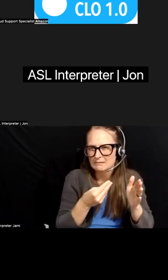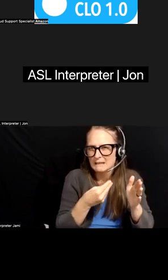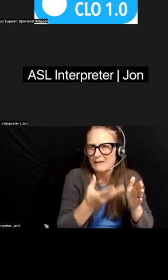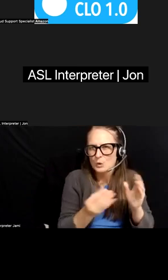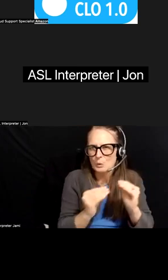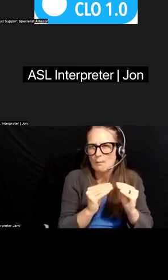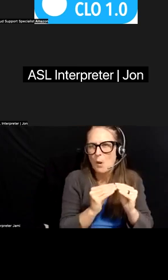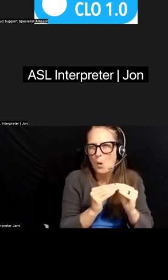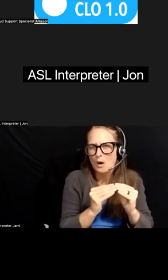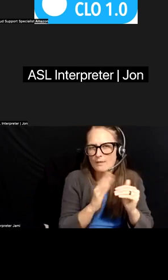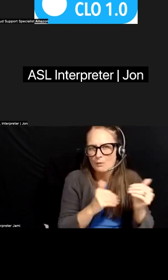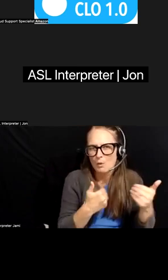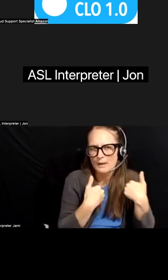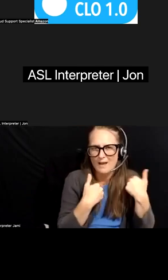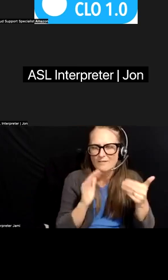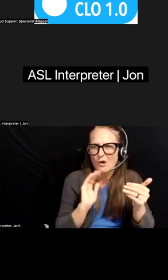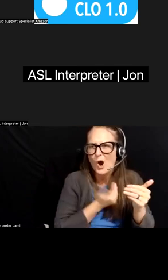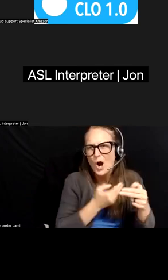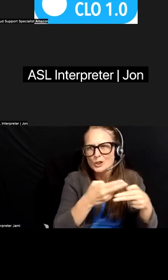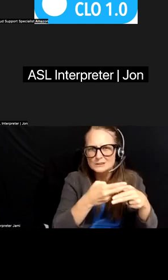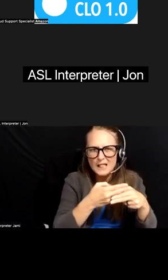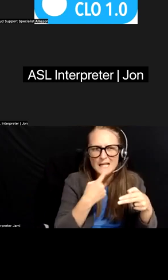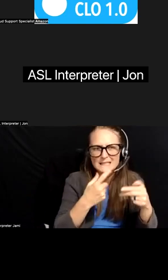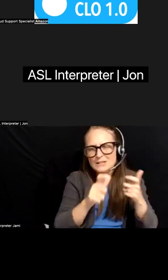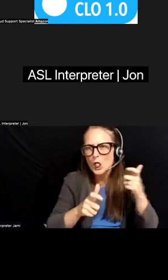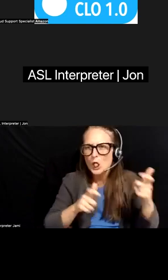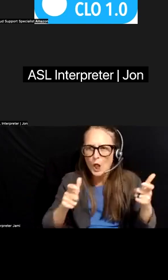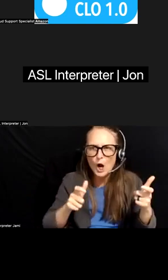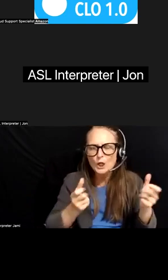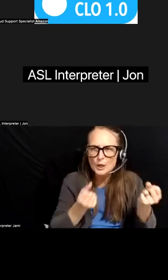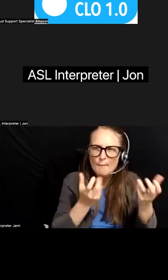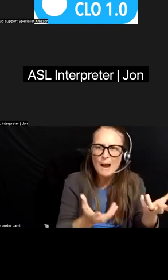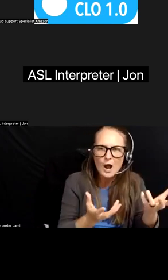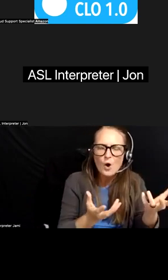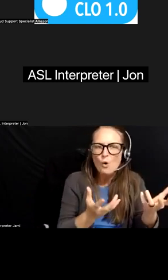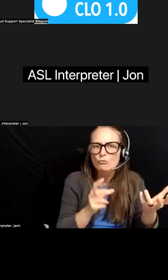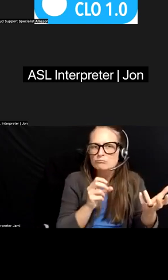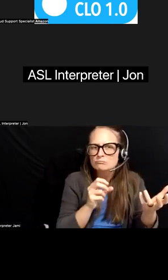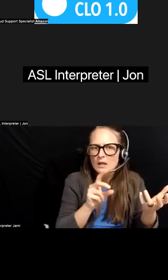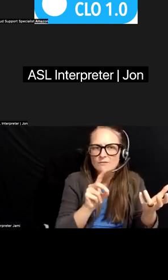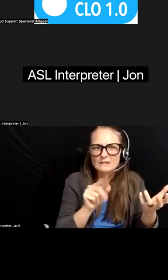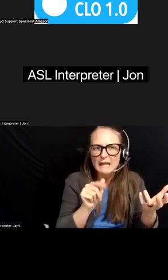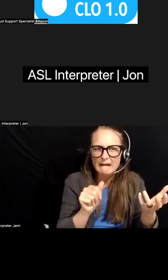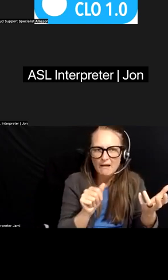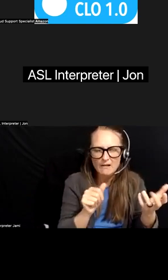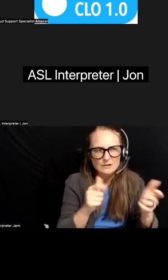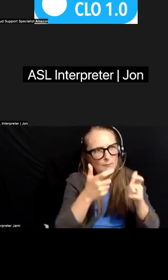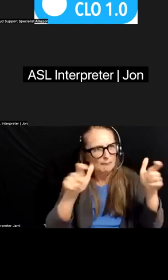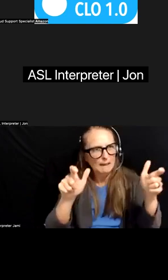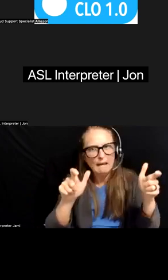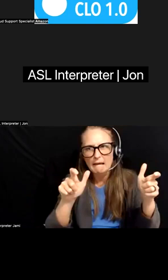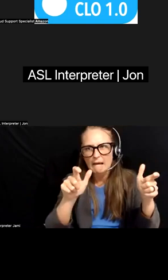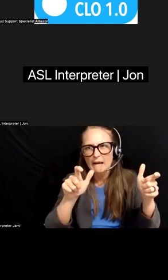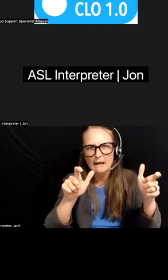slides say, it's large amounts of data. There's a large amount, and it's broken down to for lots of